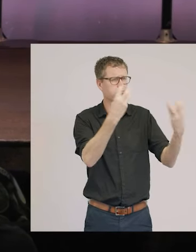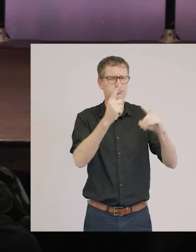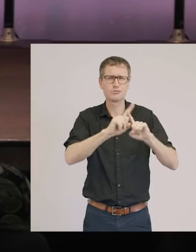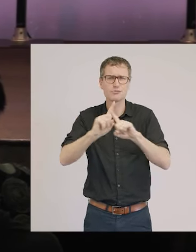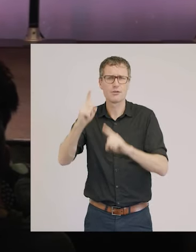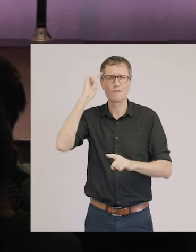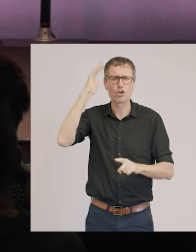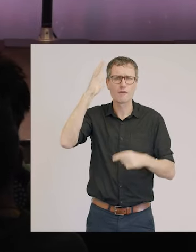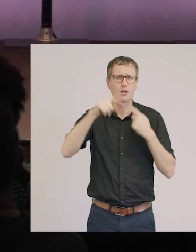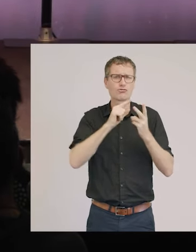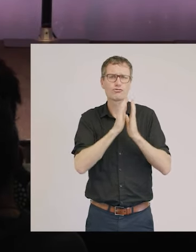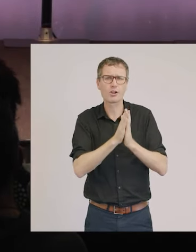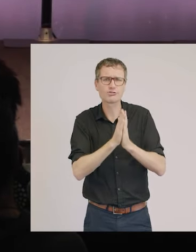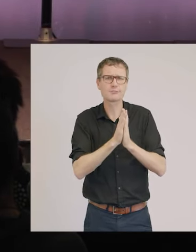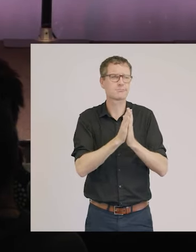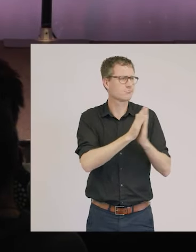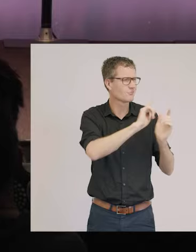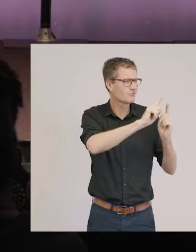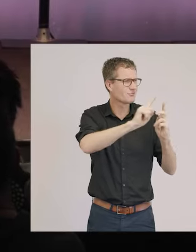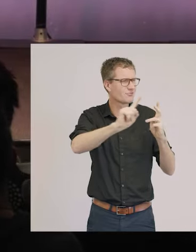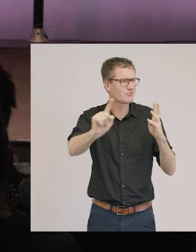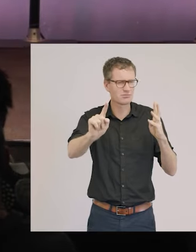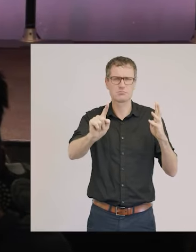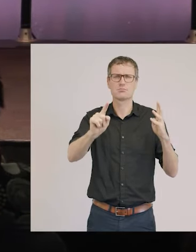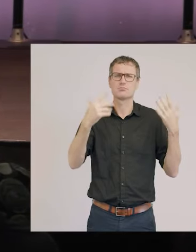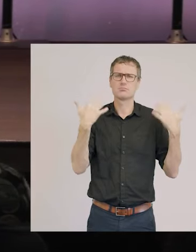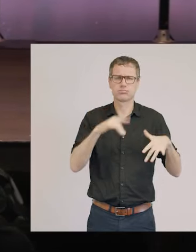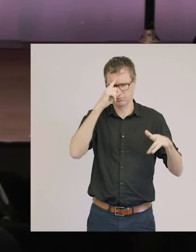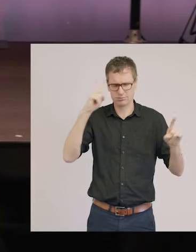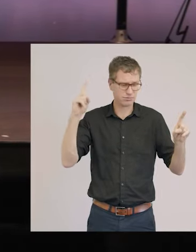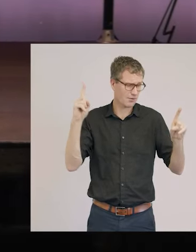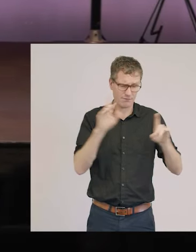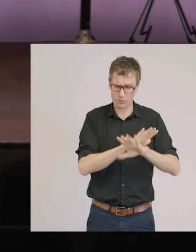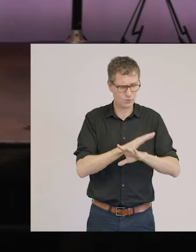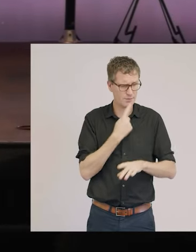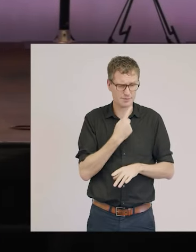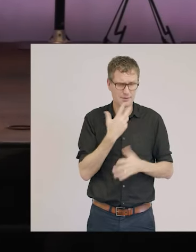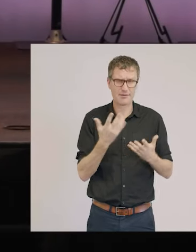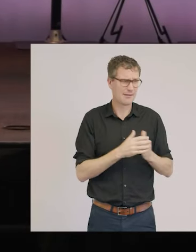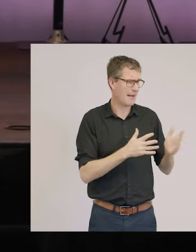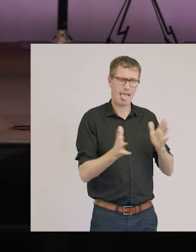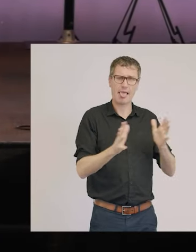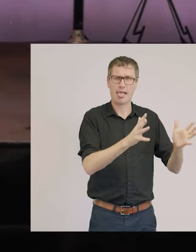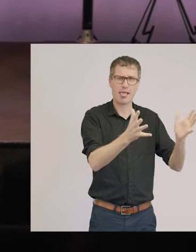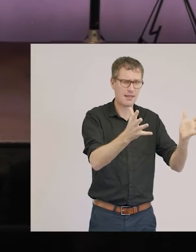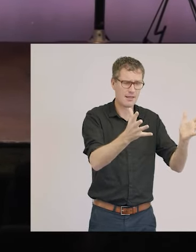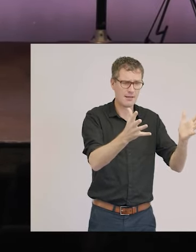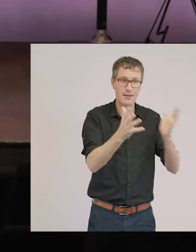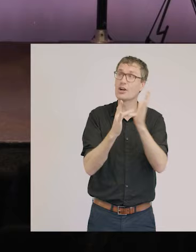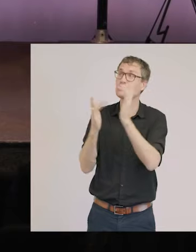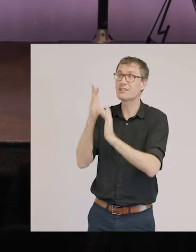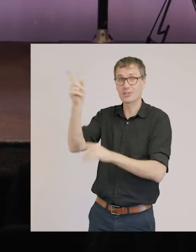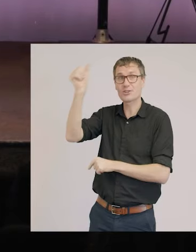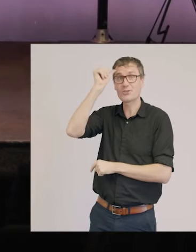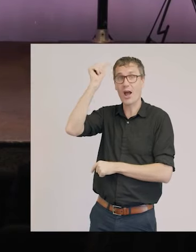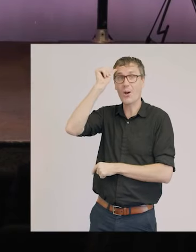are so many philosophies and religions and ideas and stuff on the media. It's just so confusing with everything out there. And you think, oh,